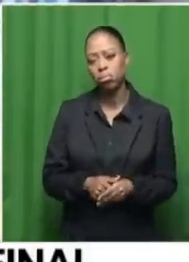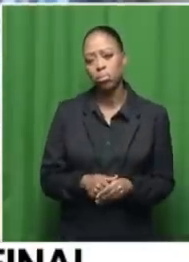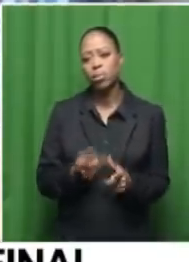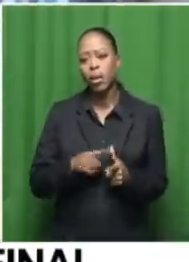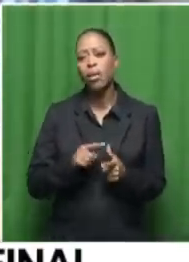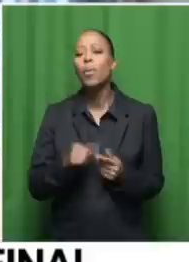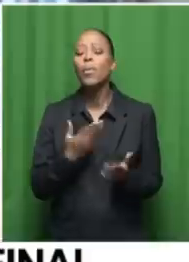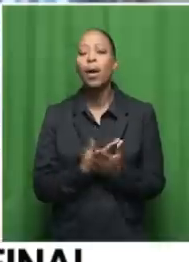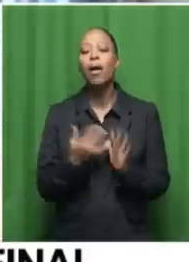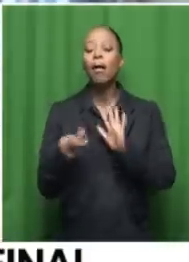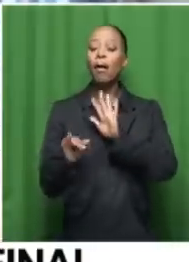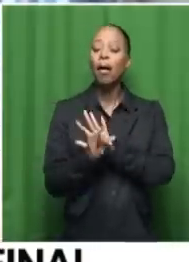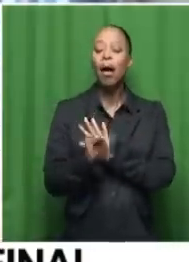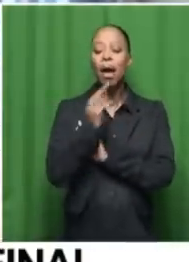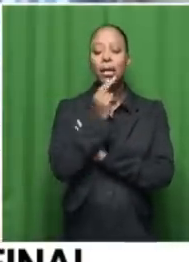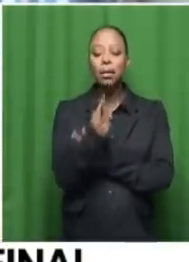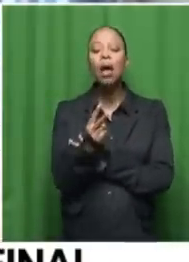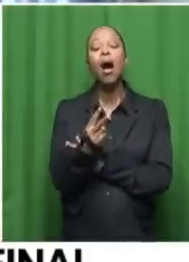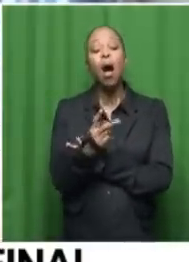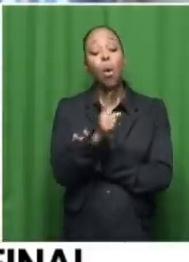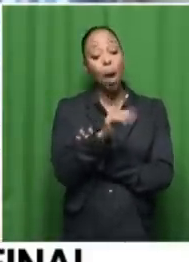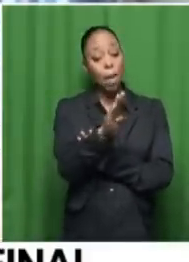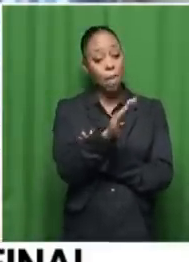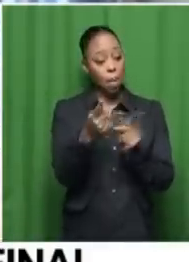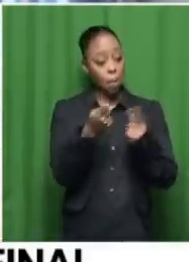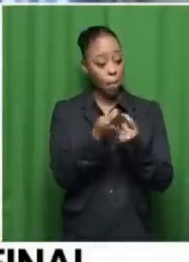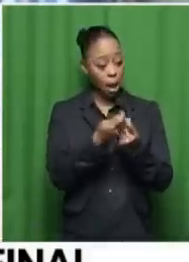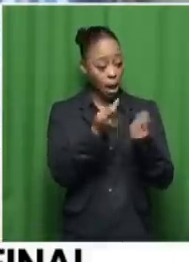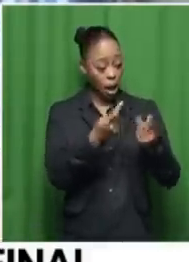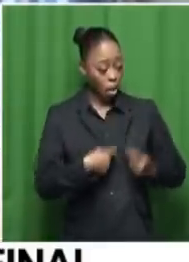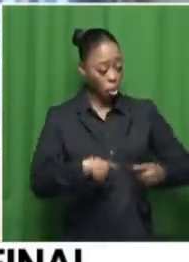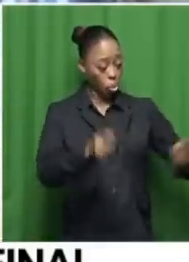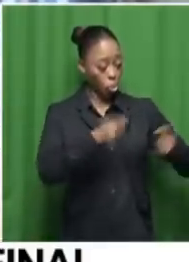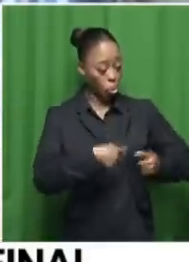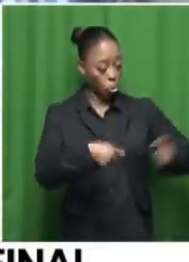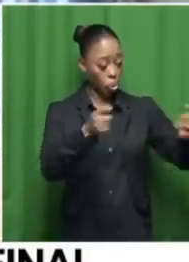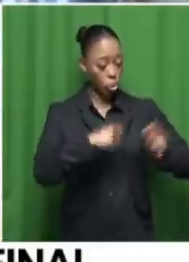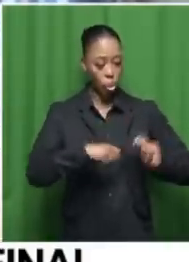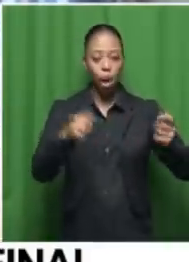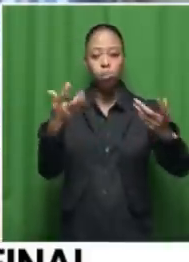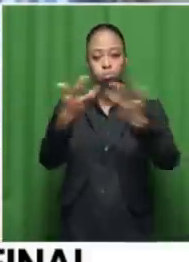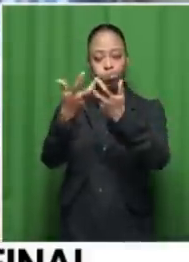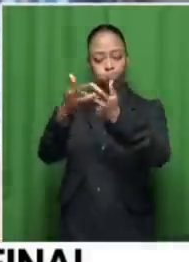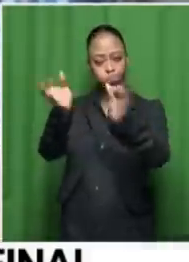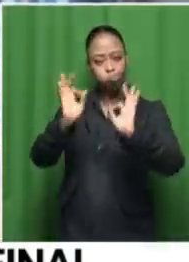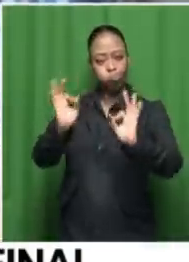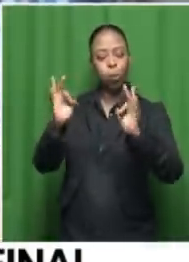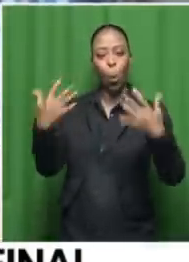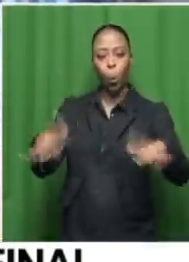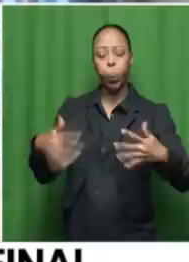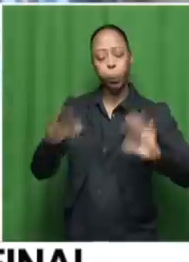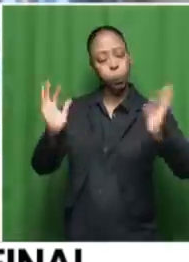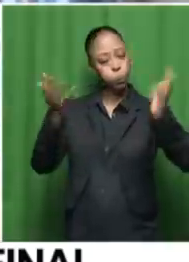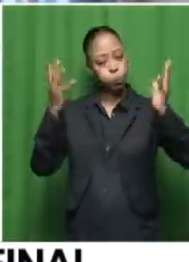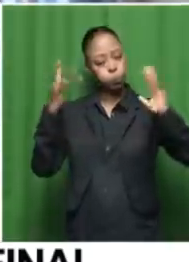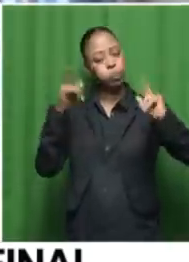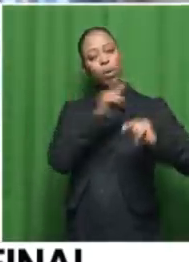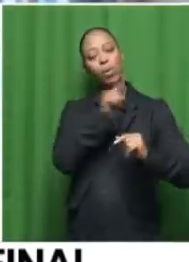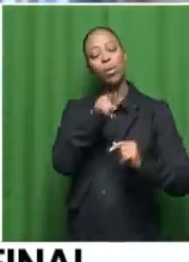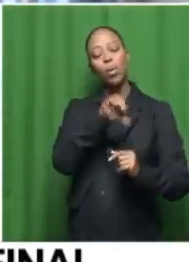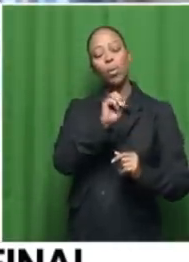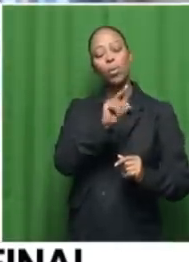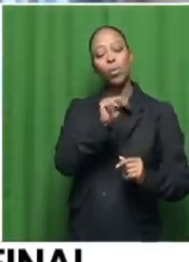have seen R1 billion of taxpayers' money well spent on the Zondo